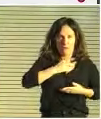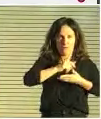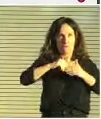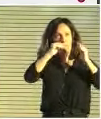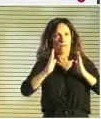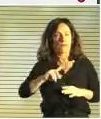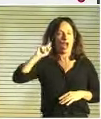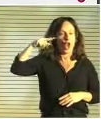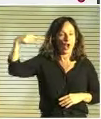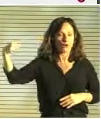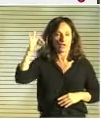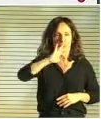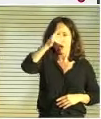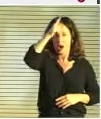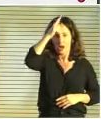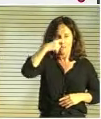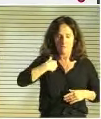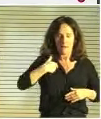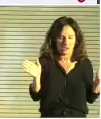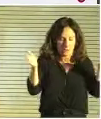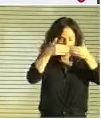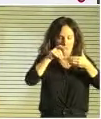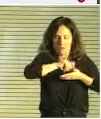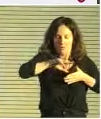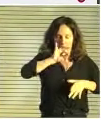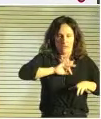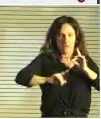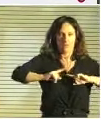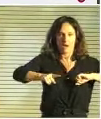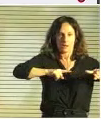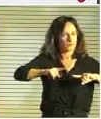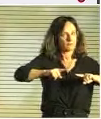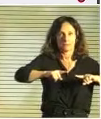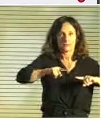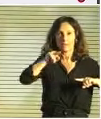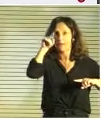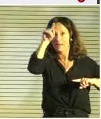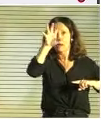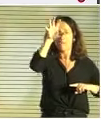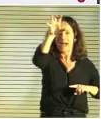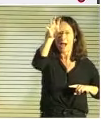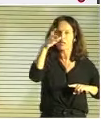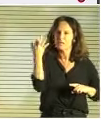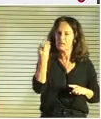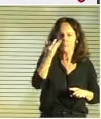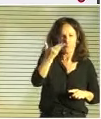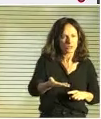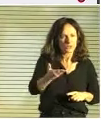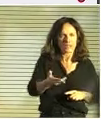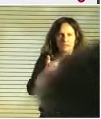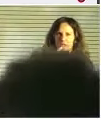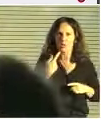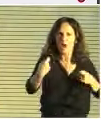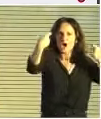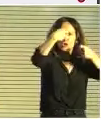The destination is core, and the partners in the destination, the hotel partners, as I mentioned before, also all other